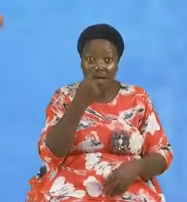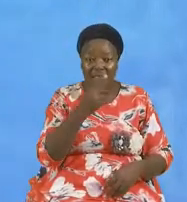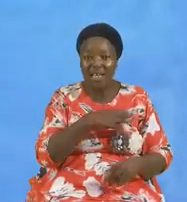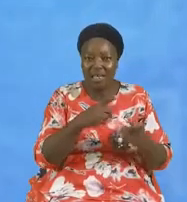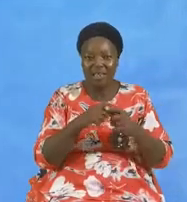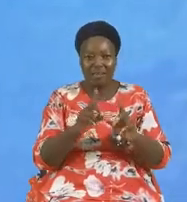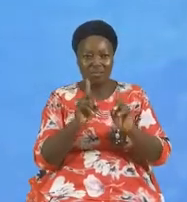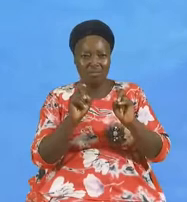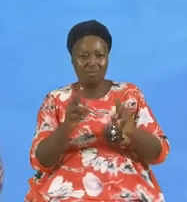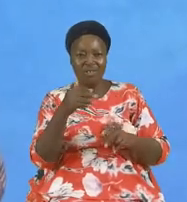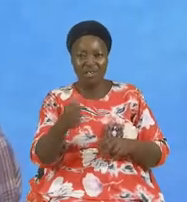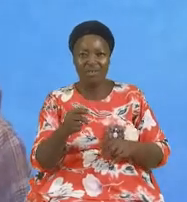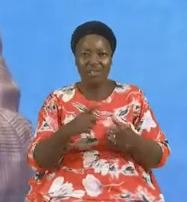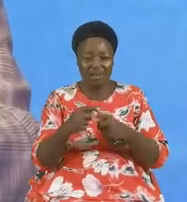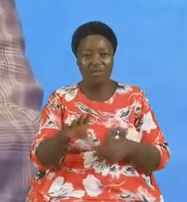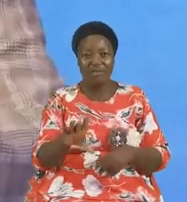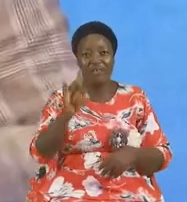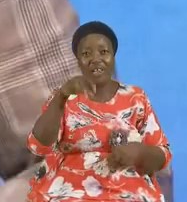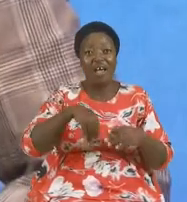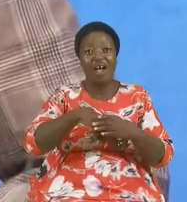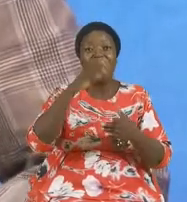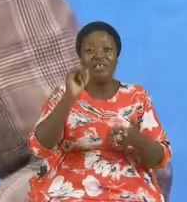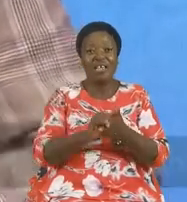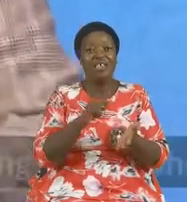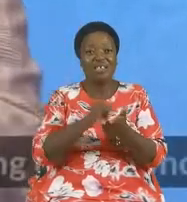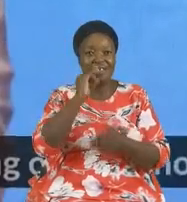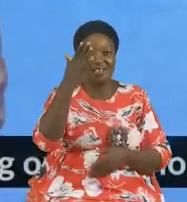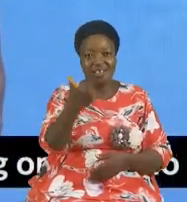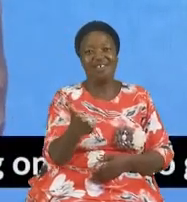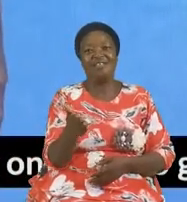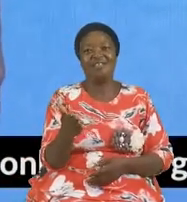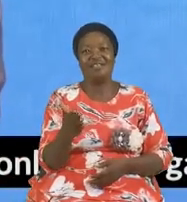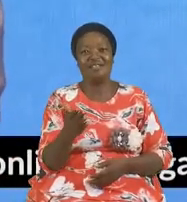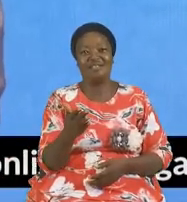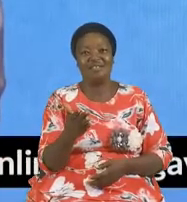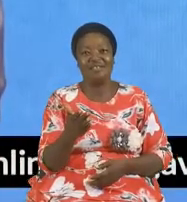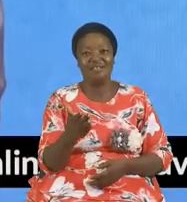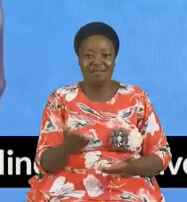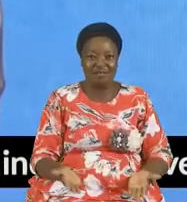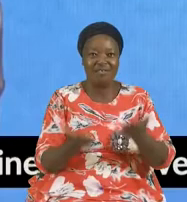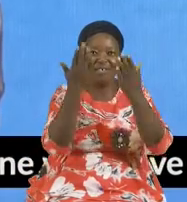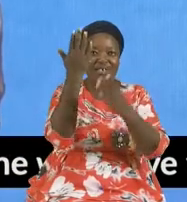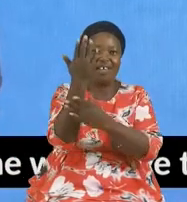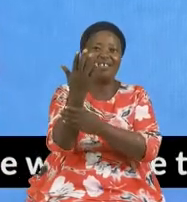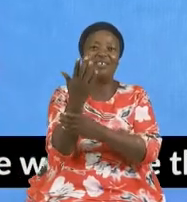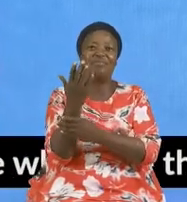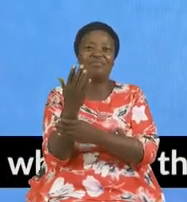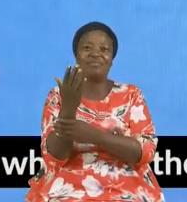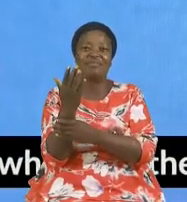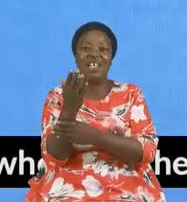believe. Open your eyes, test yourself, you'll discover it's already